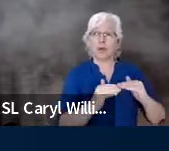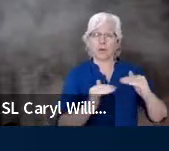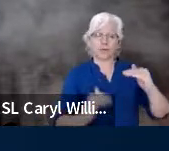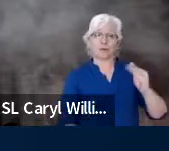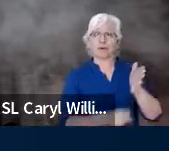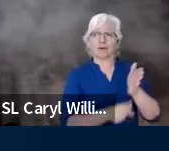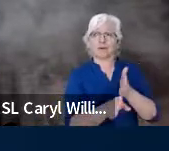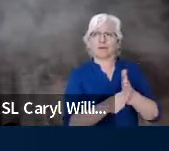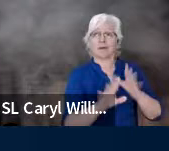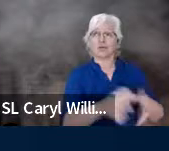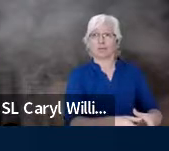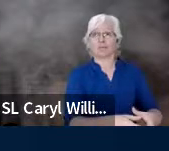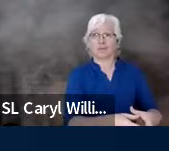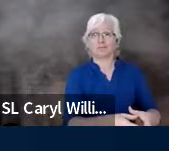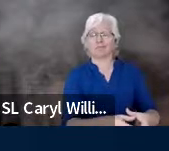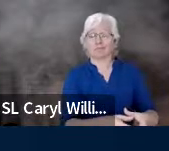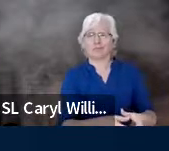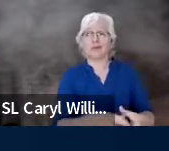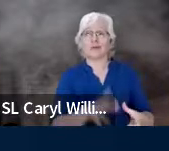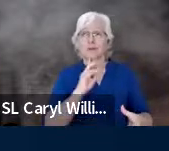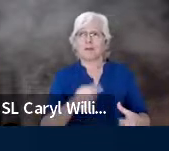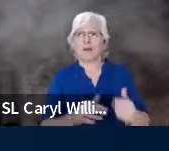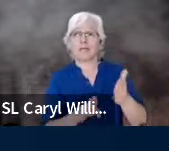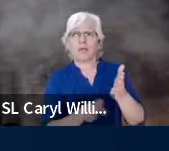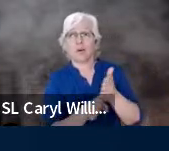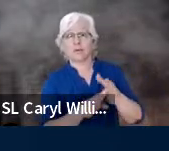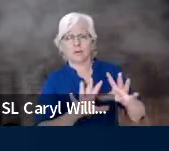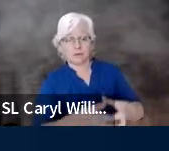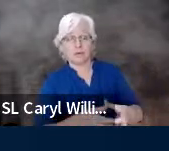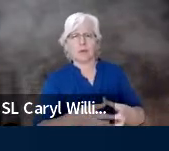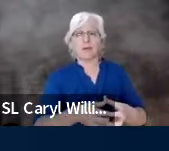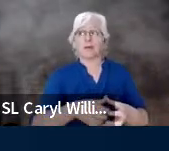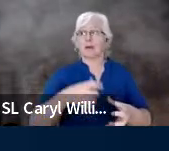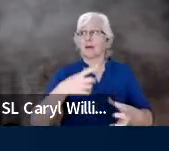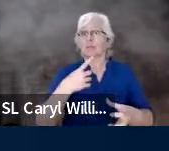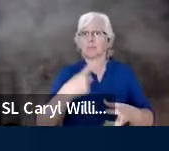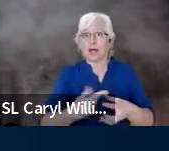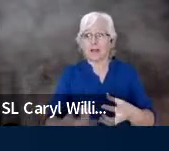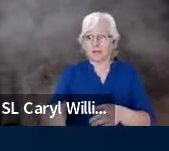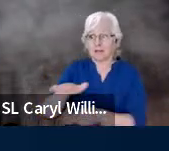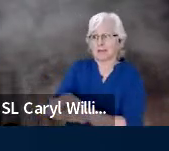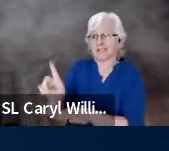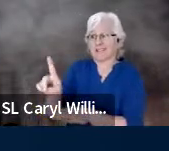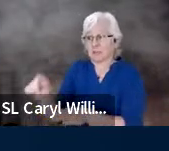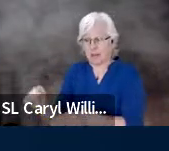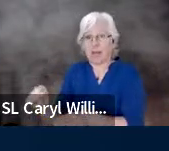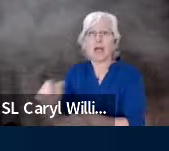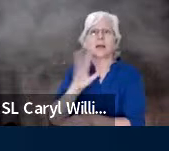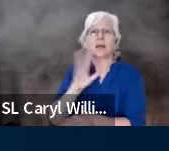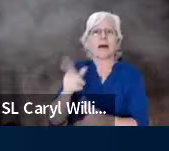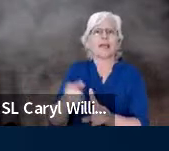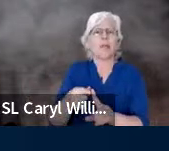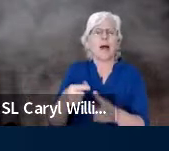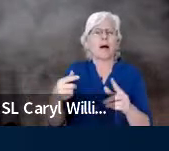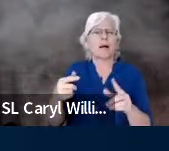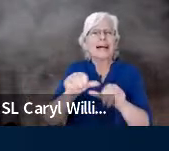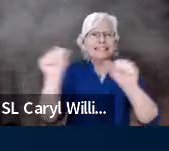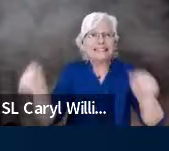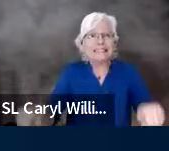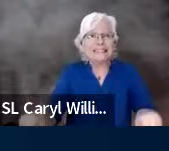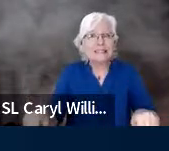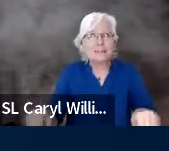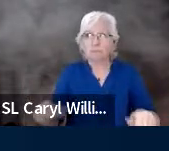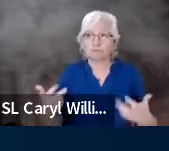about multiply marginalized individuals and you're talking about a system like healthcare, healthcare is a system that